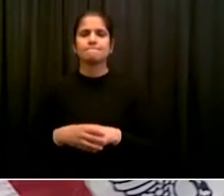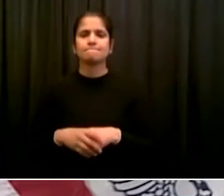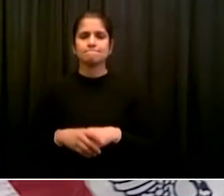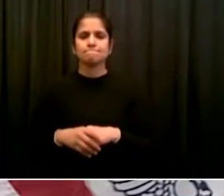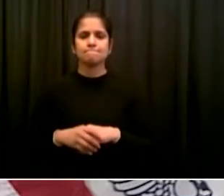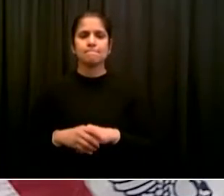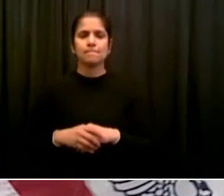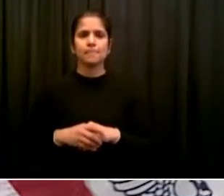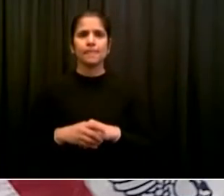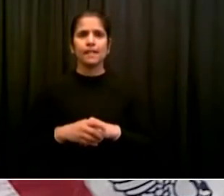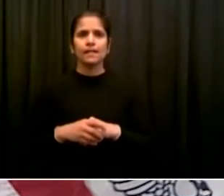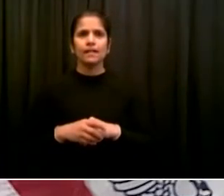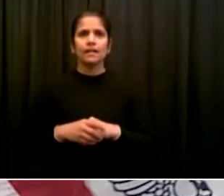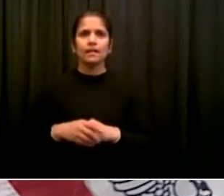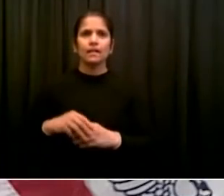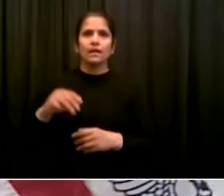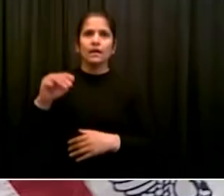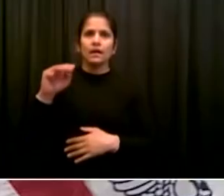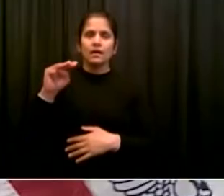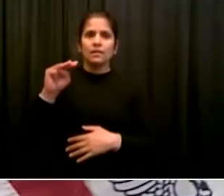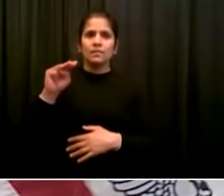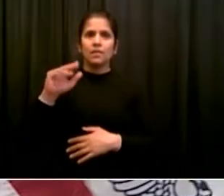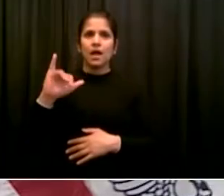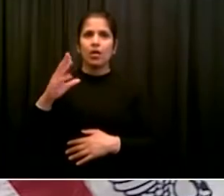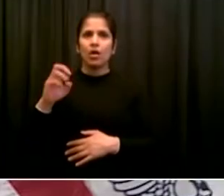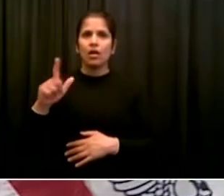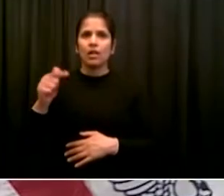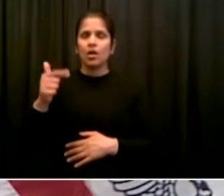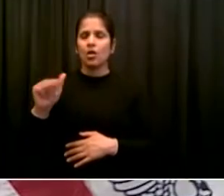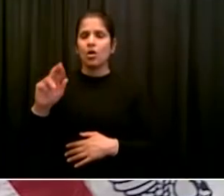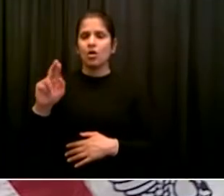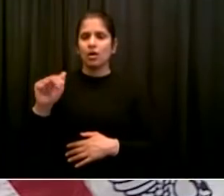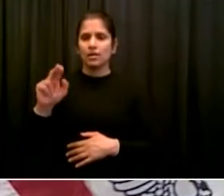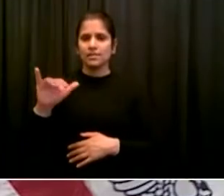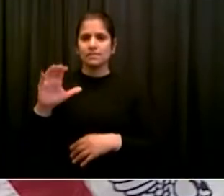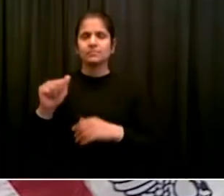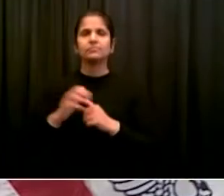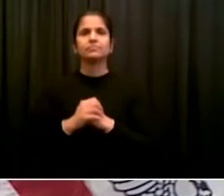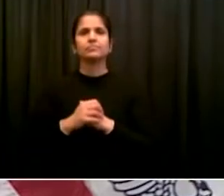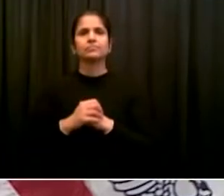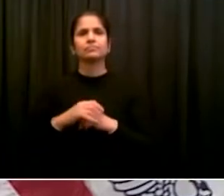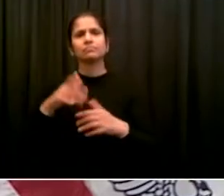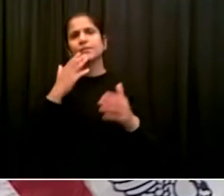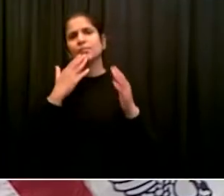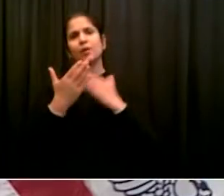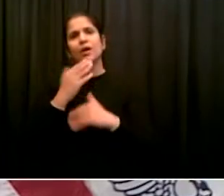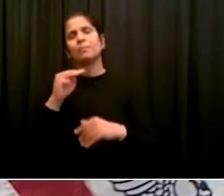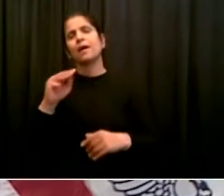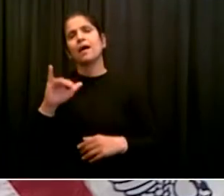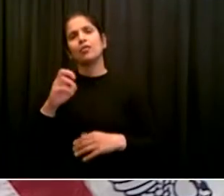Hey there, Mr. Mayor. Good morning. Good morning, Michael. How you been? I'm doing all right.